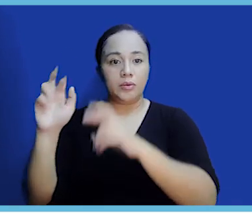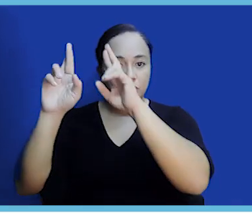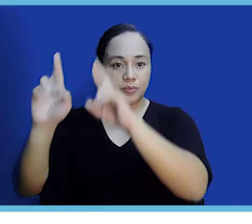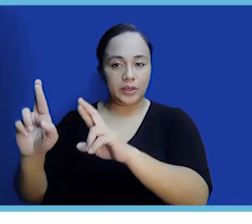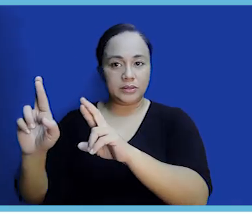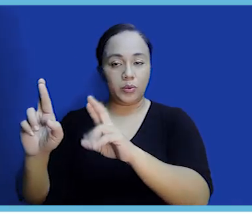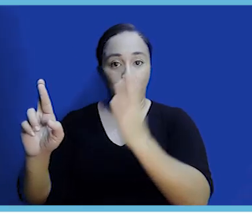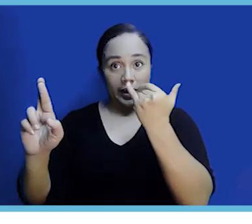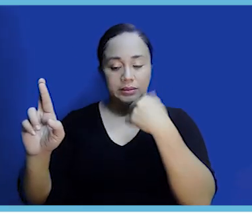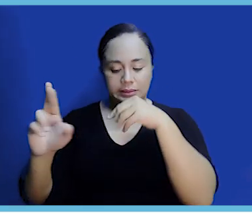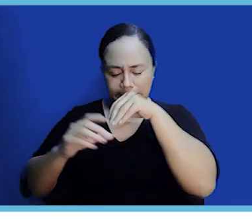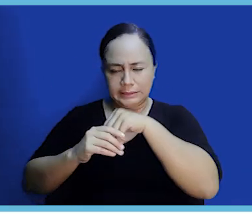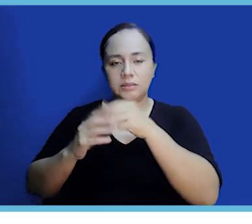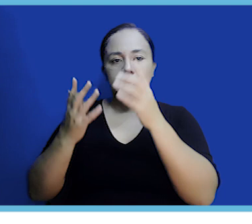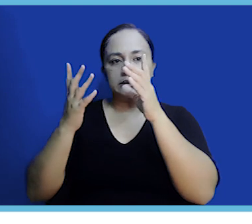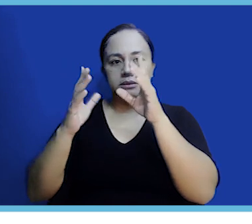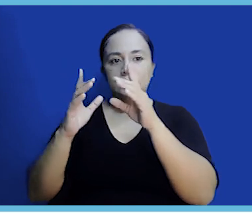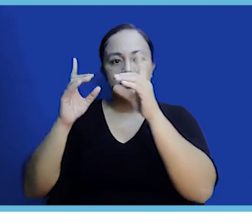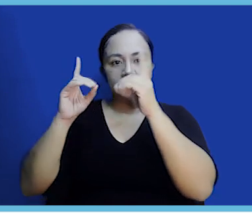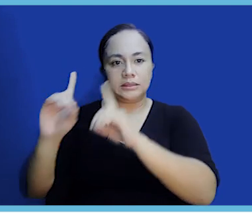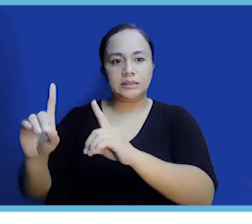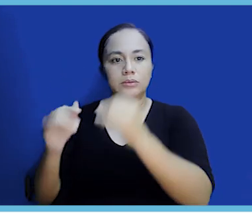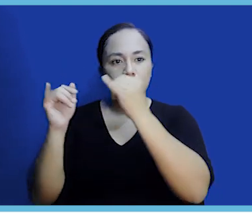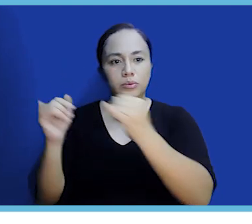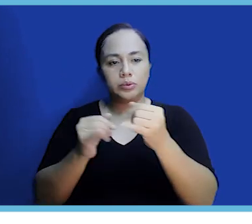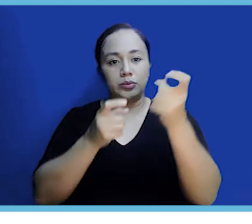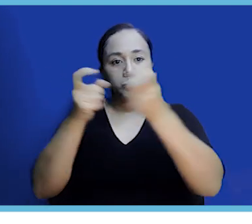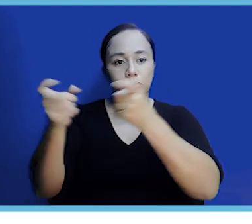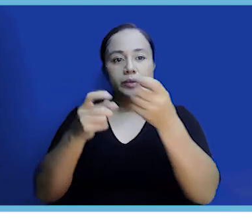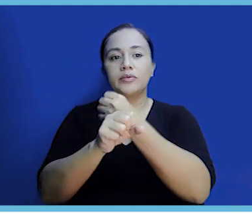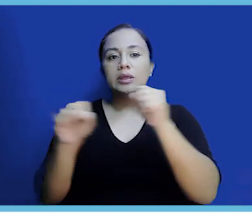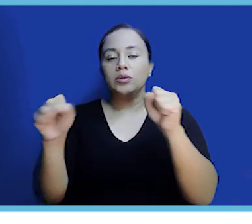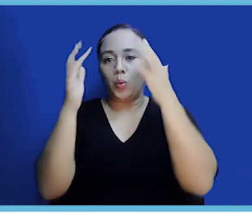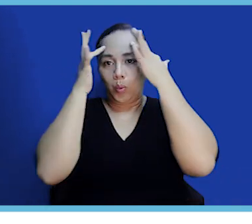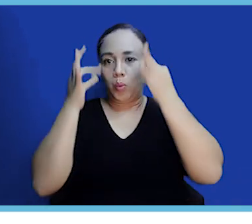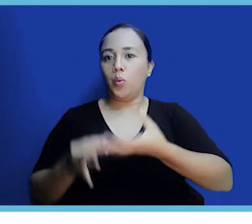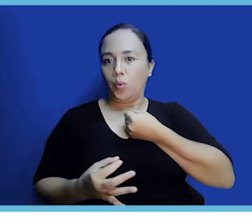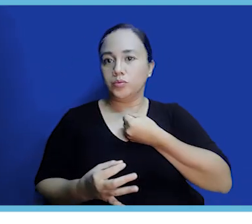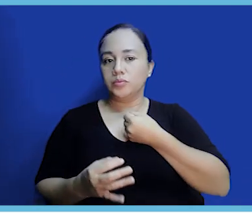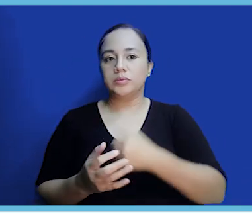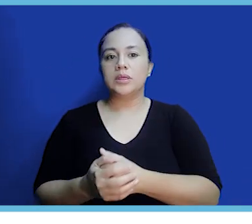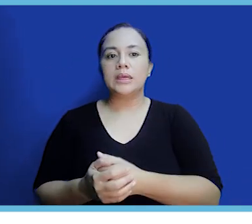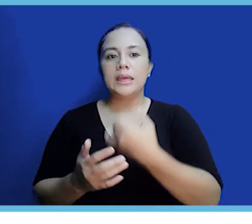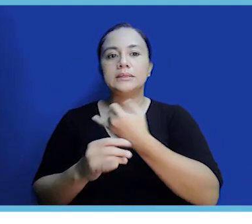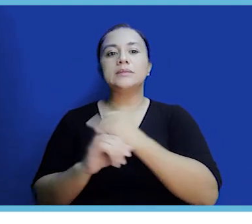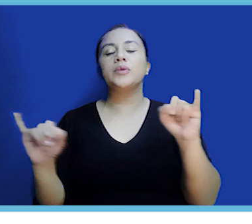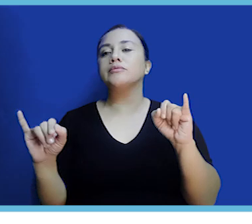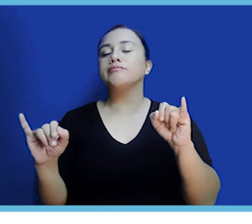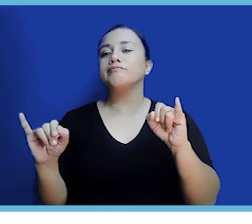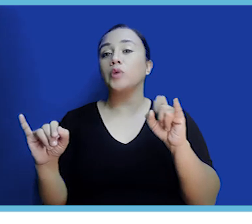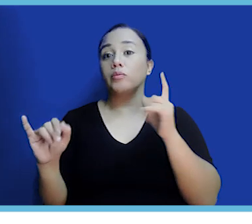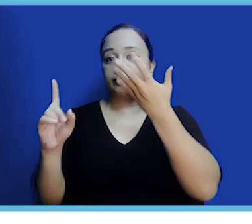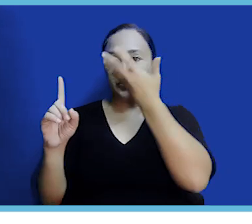A. Respect for inherent dignity, individual autonomy, including the freedom to make one's own choices,